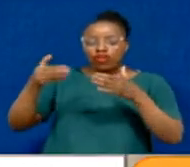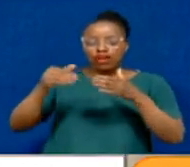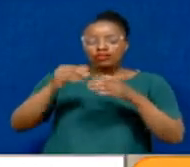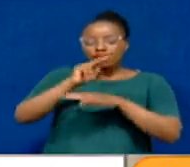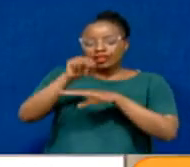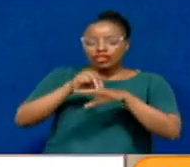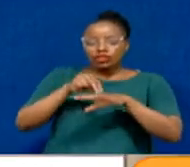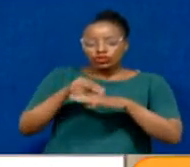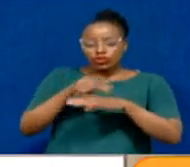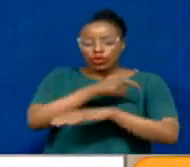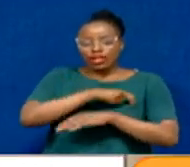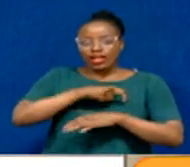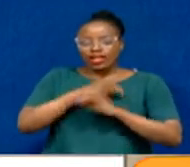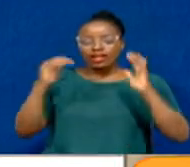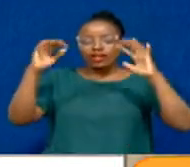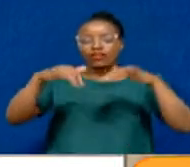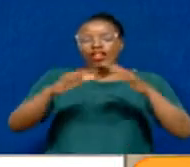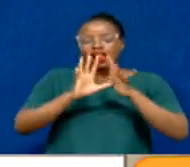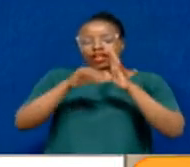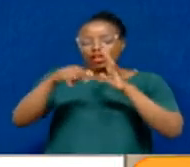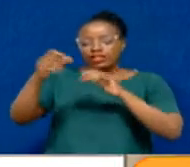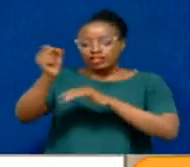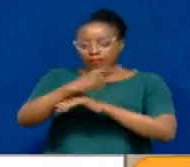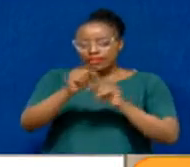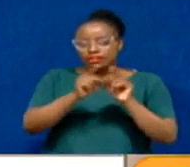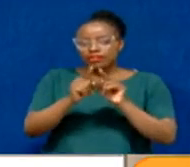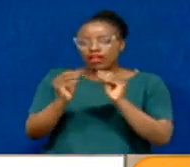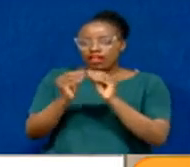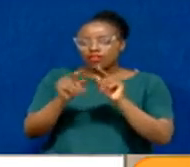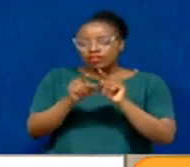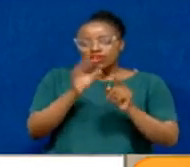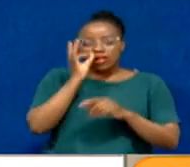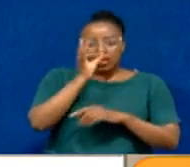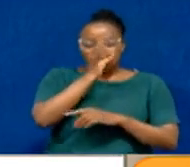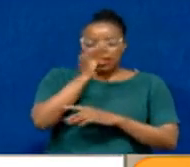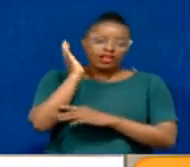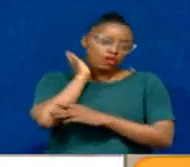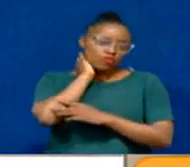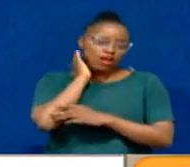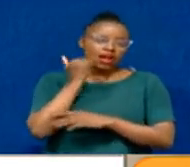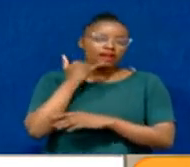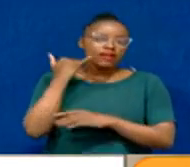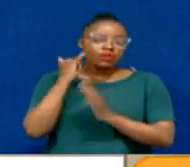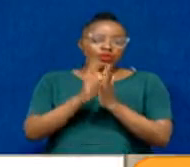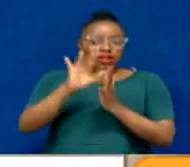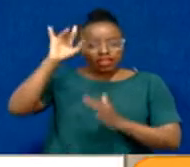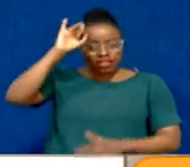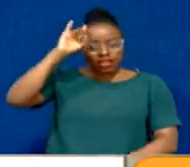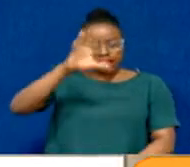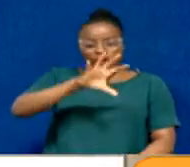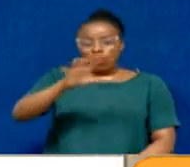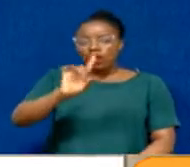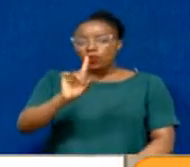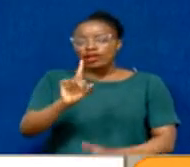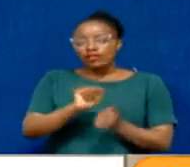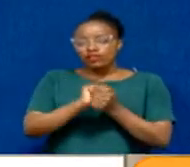national delegates conference later in the month, with meetings taking place in Nyeri, Murang’a, Nakuru and Nyandarua counties on